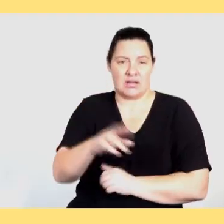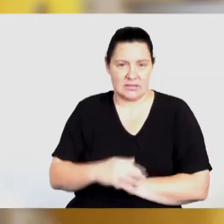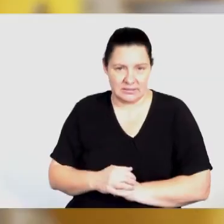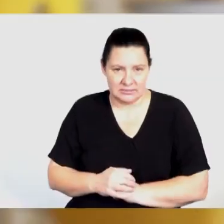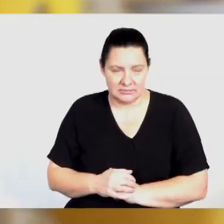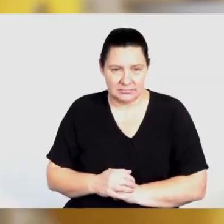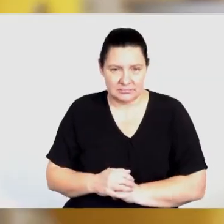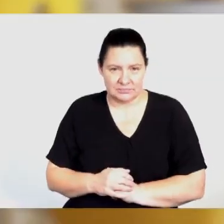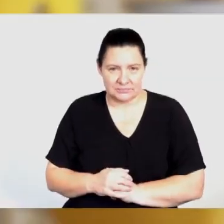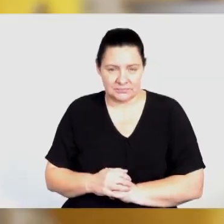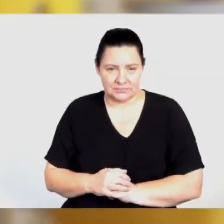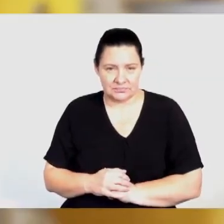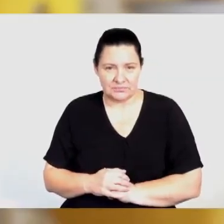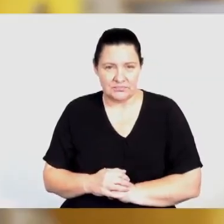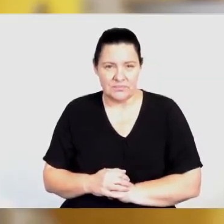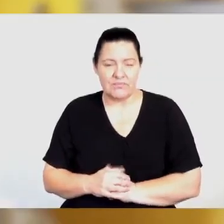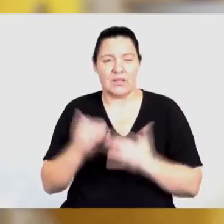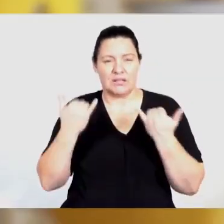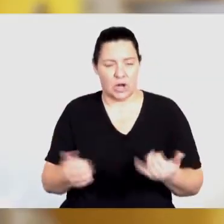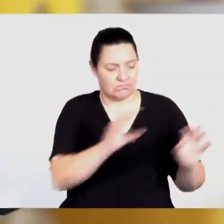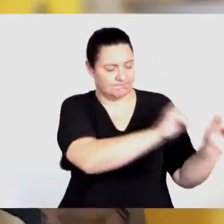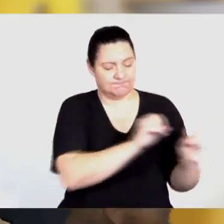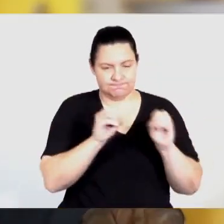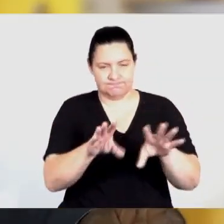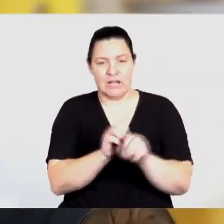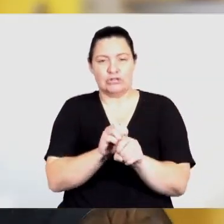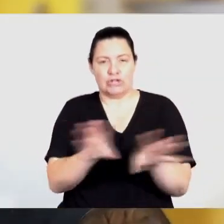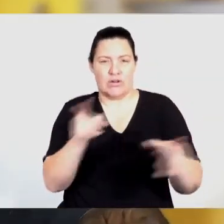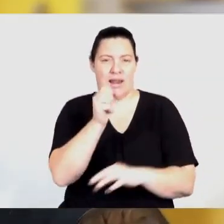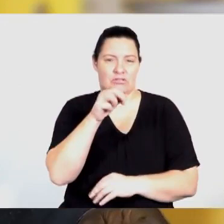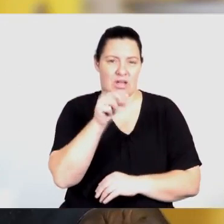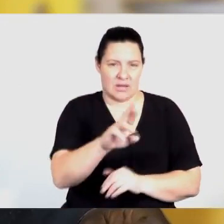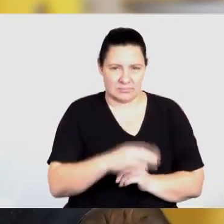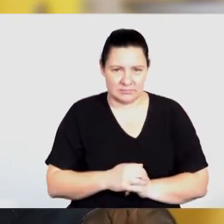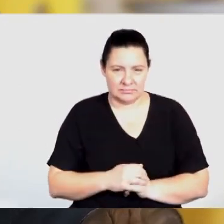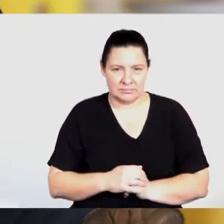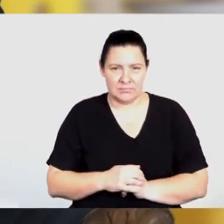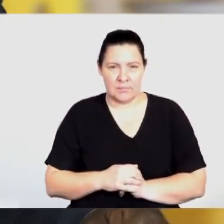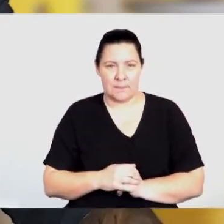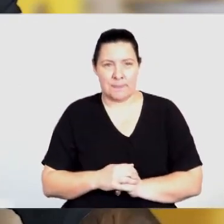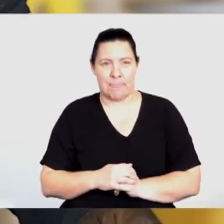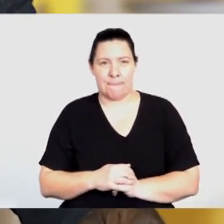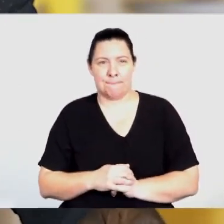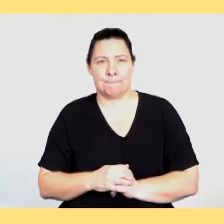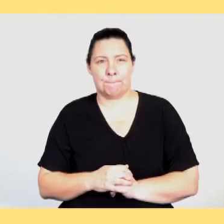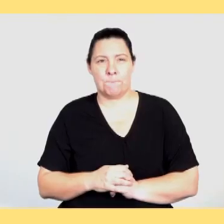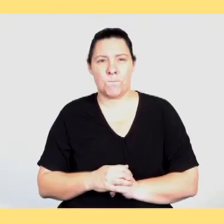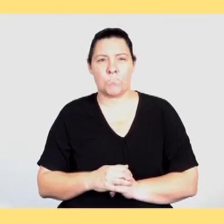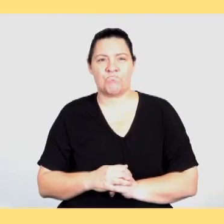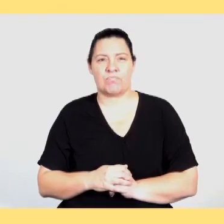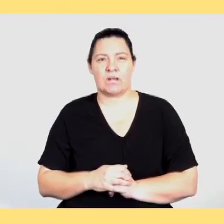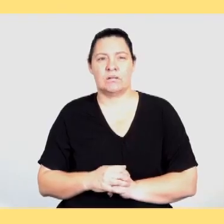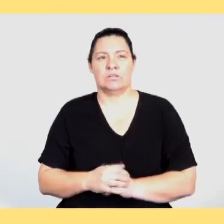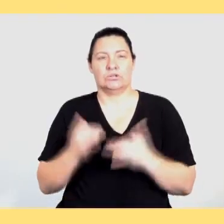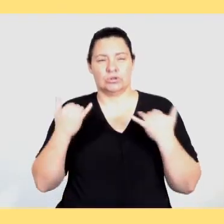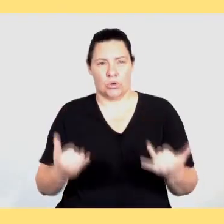to the general ledger. Let's quickly post it to the general ledger. Here's my debtor's journal, debtor's ledger.